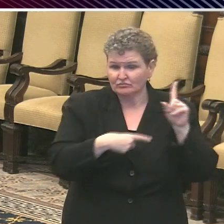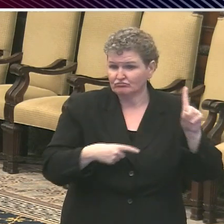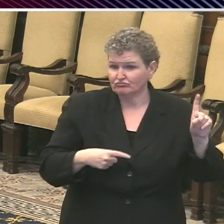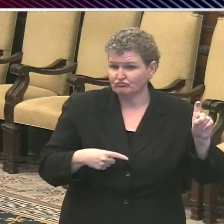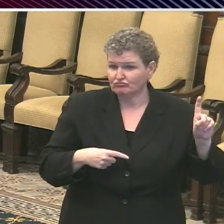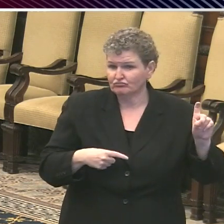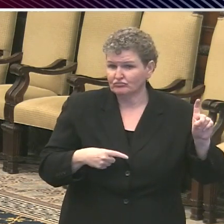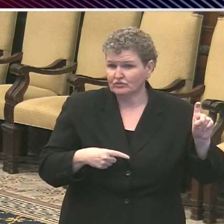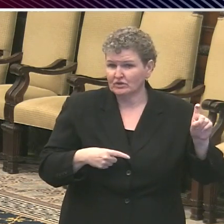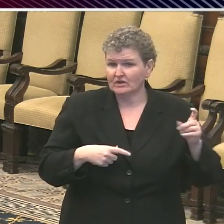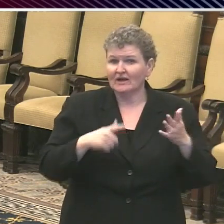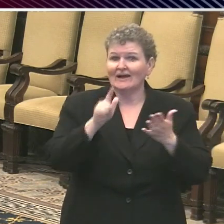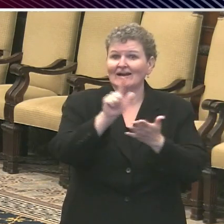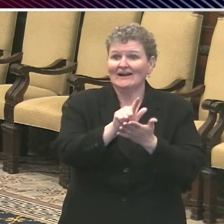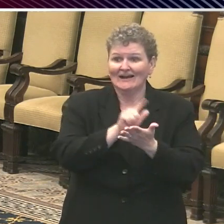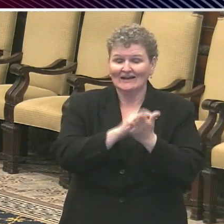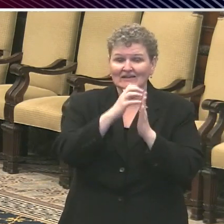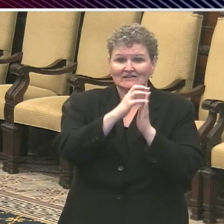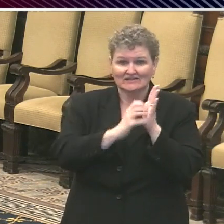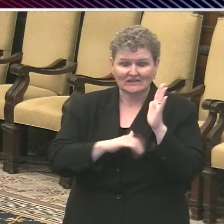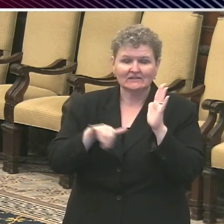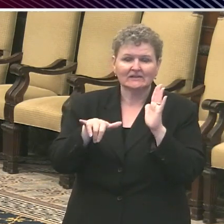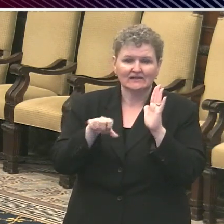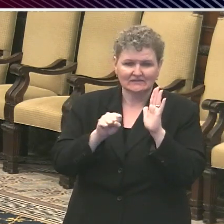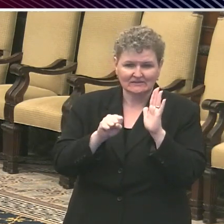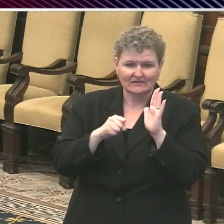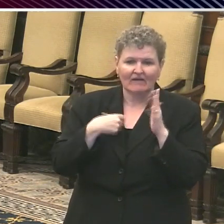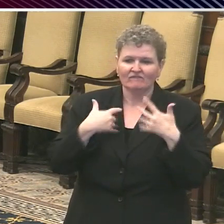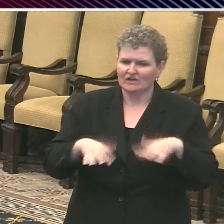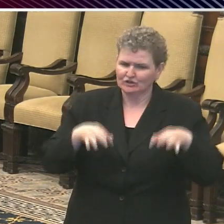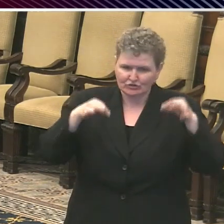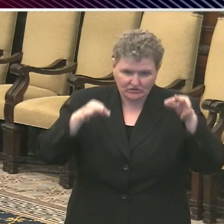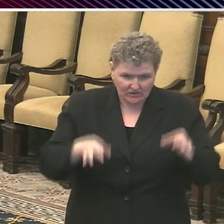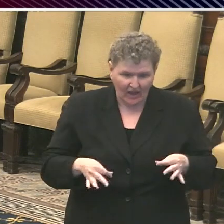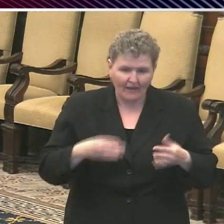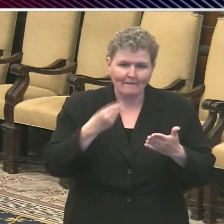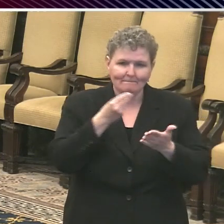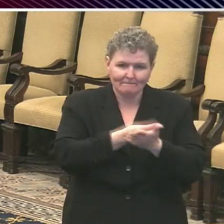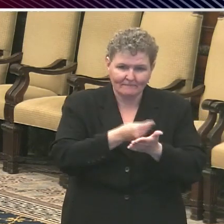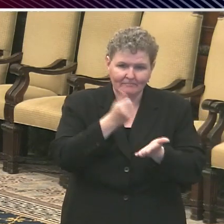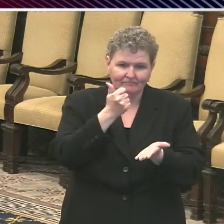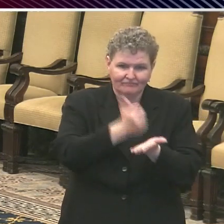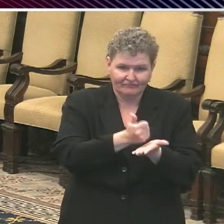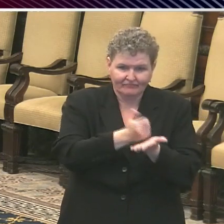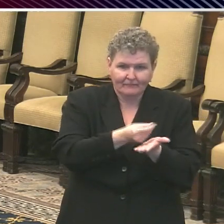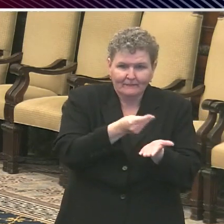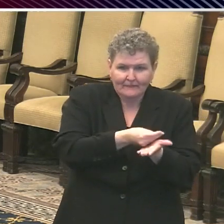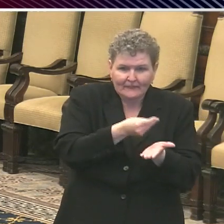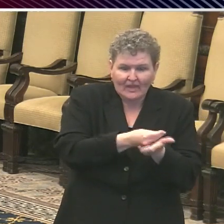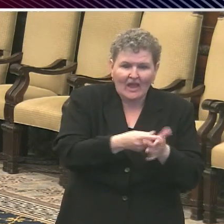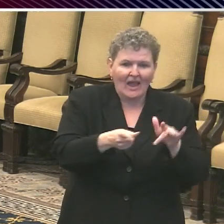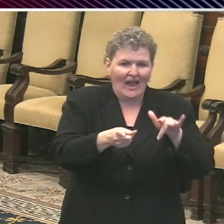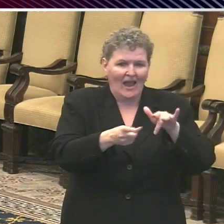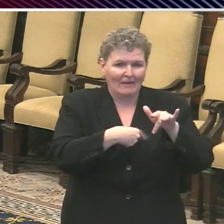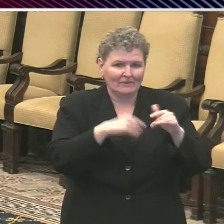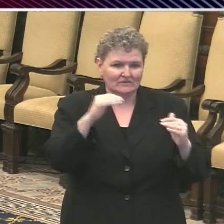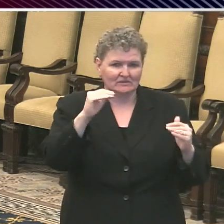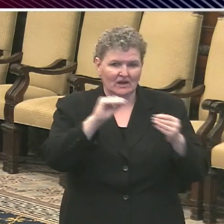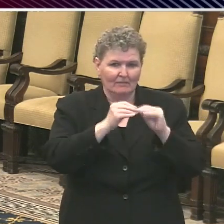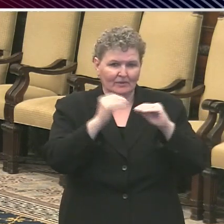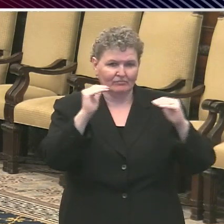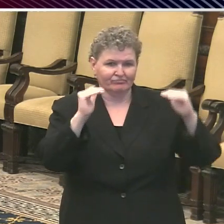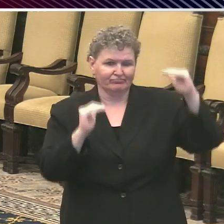the legislature decided to pass a budget that funded the gap that we were trying to plug with